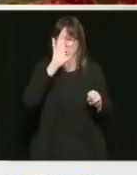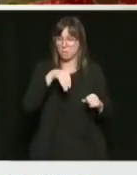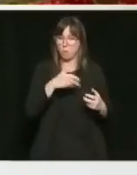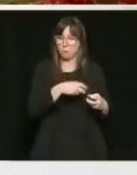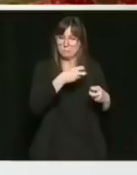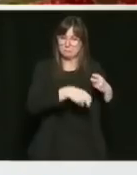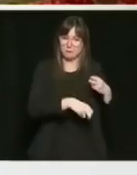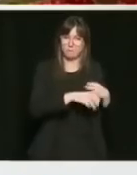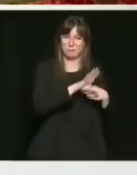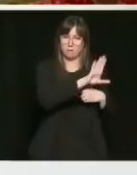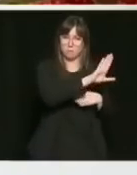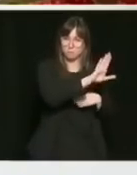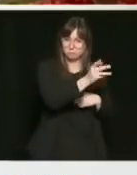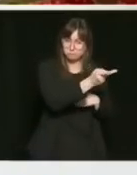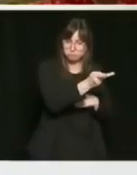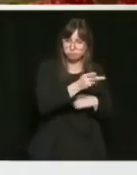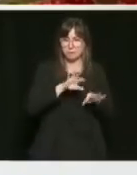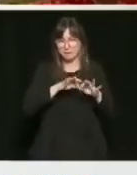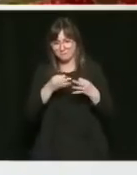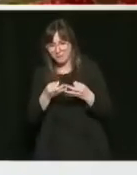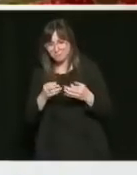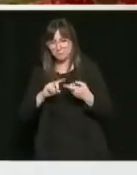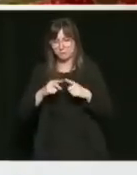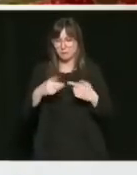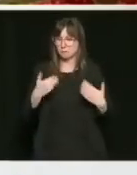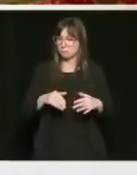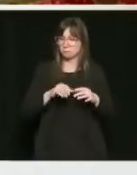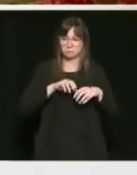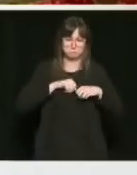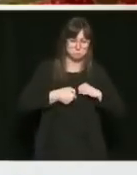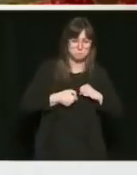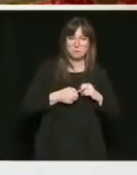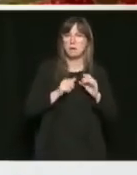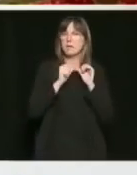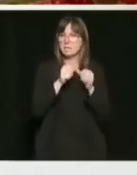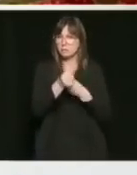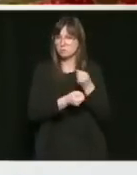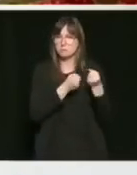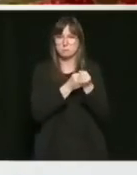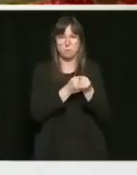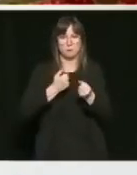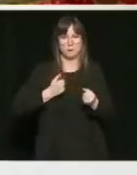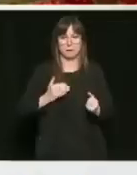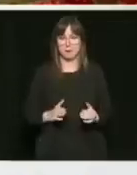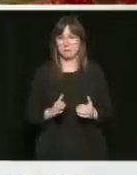them, for their families and their loved ones. We will continue to stand up for Canadians in difficulty anywhere around the world.